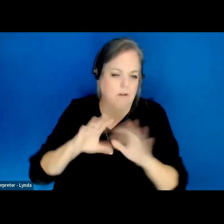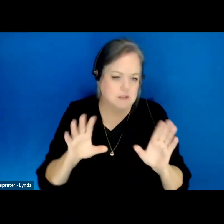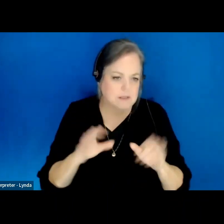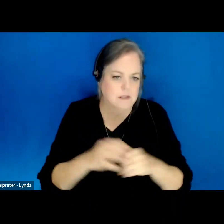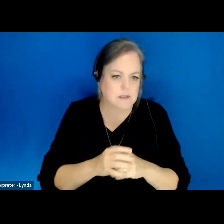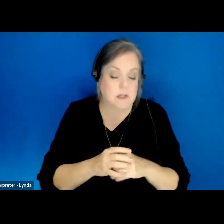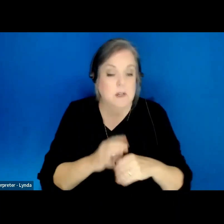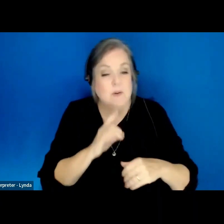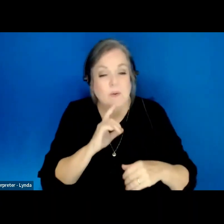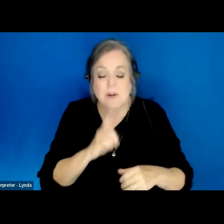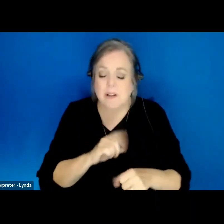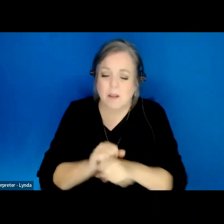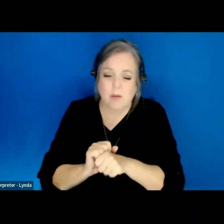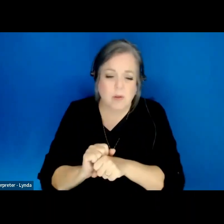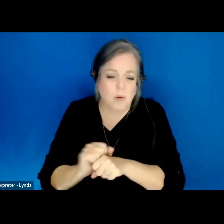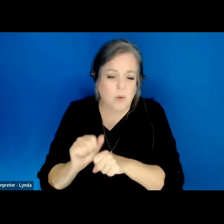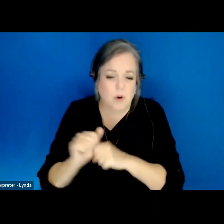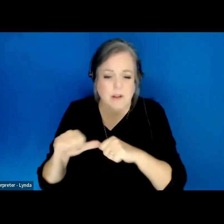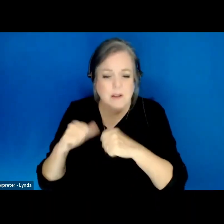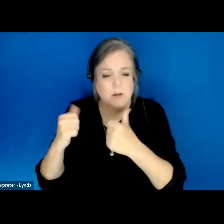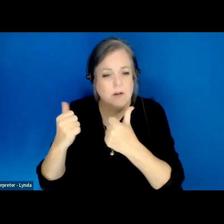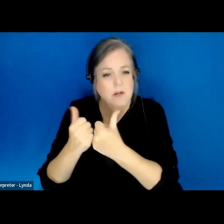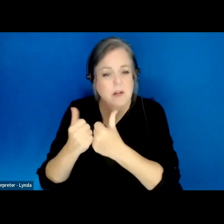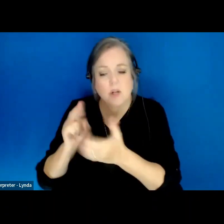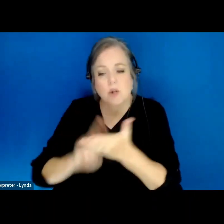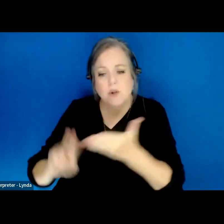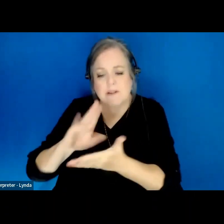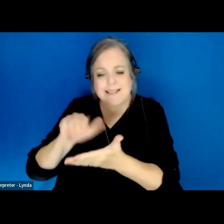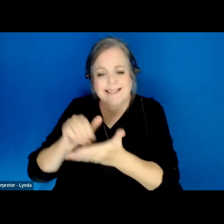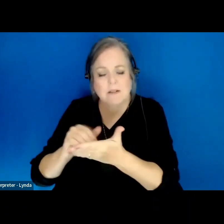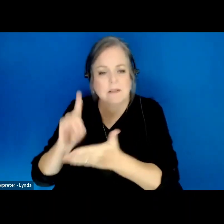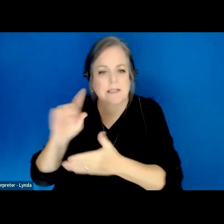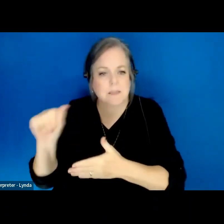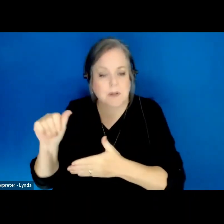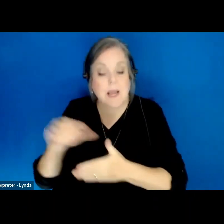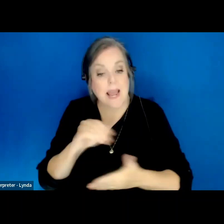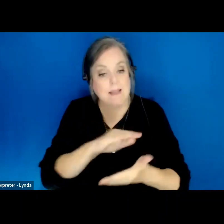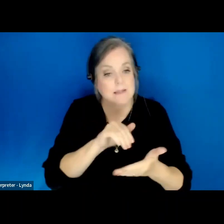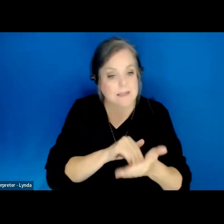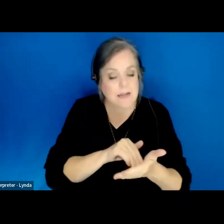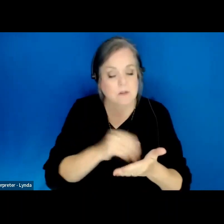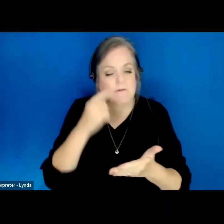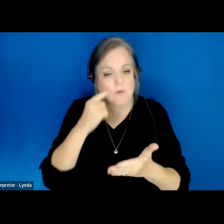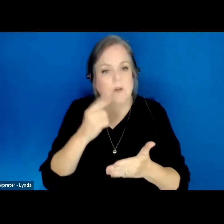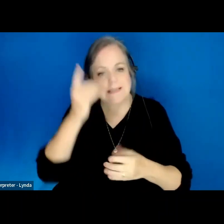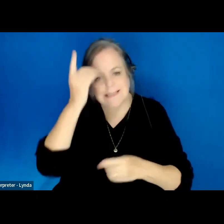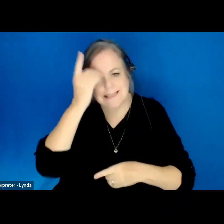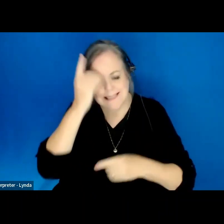really truly the work of the Association of University Centers on Disability and the Centers for Disease Control. They have